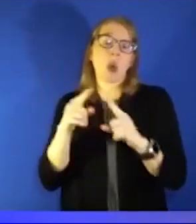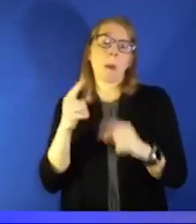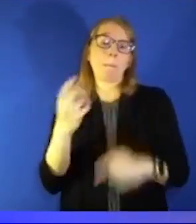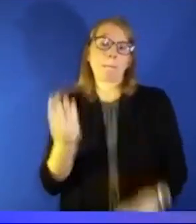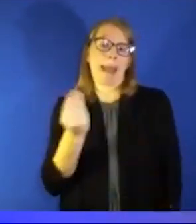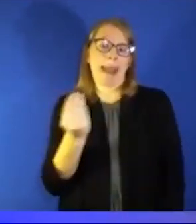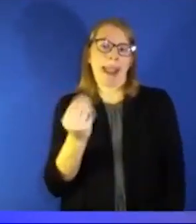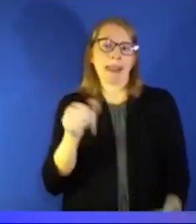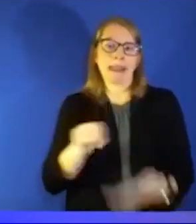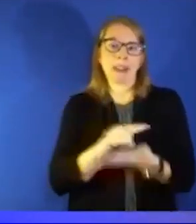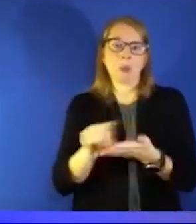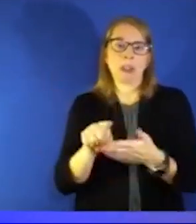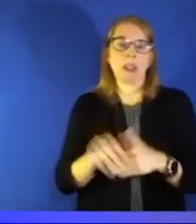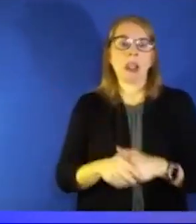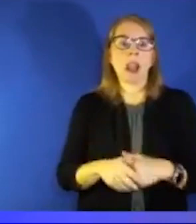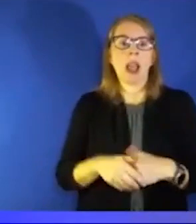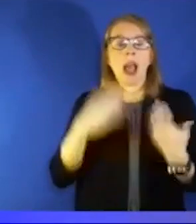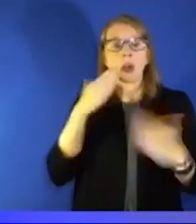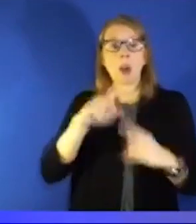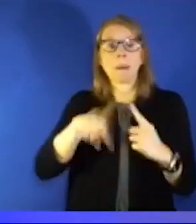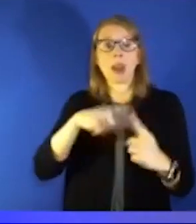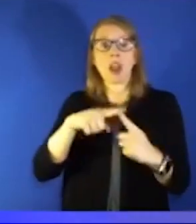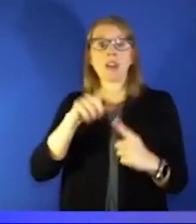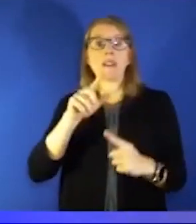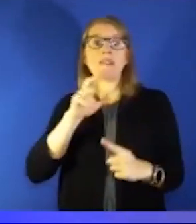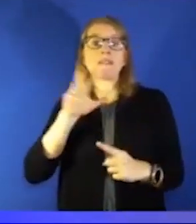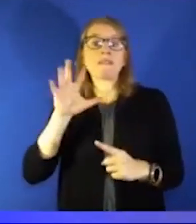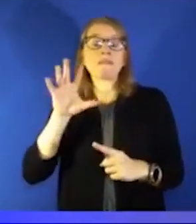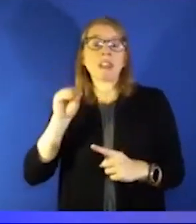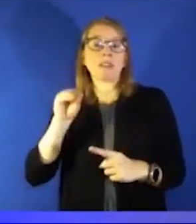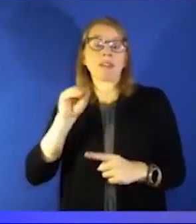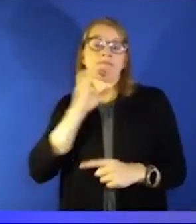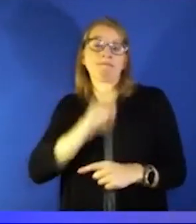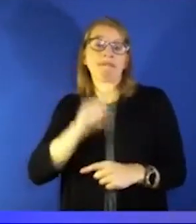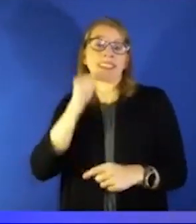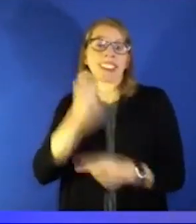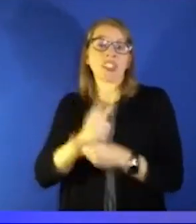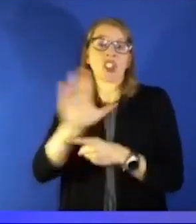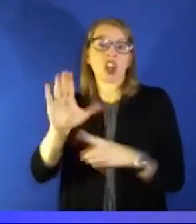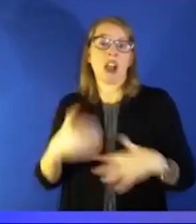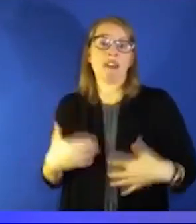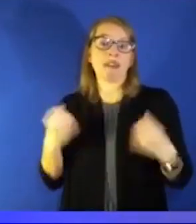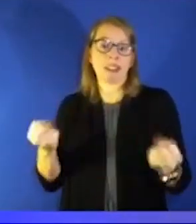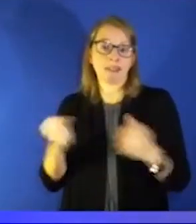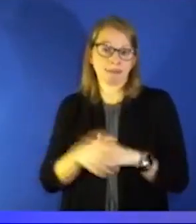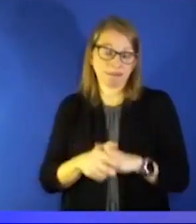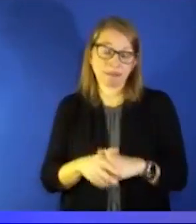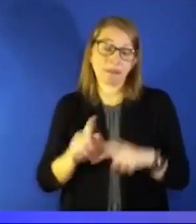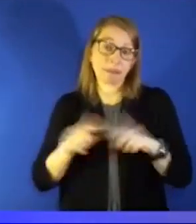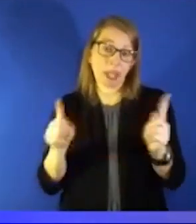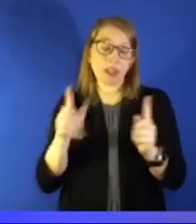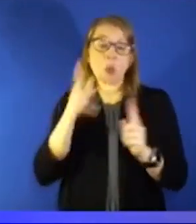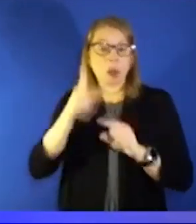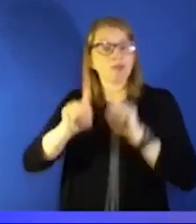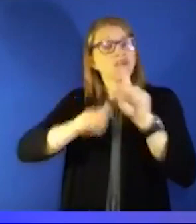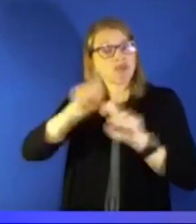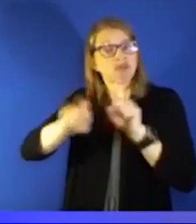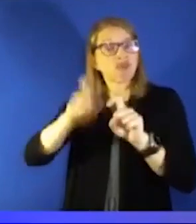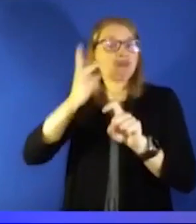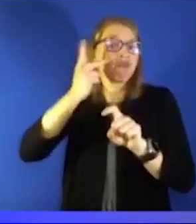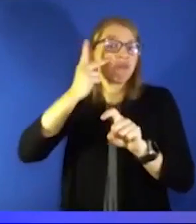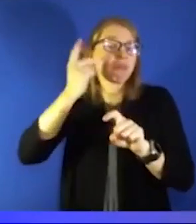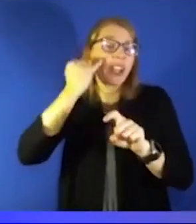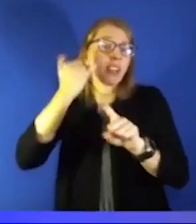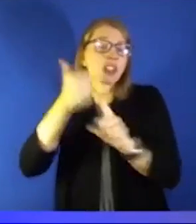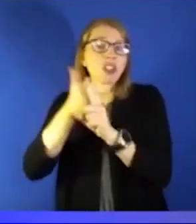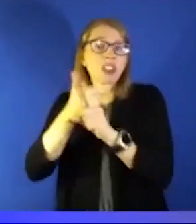I don't know anything about your 50-year-old sister's health, but they will ask you questions and see if you're following the